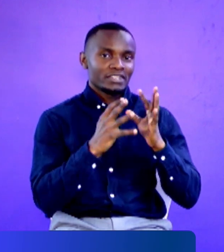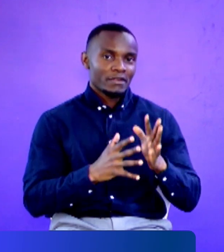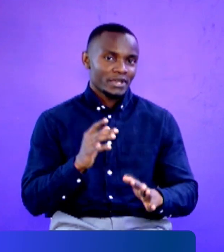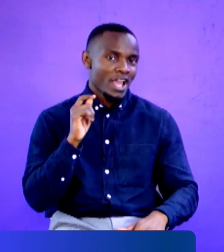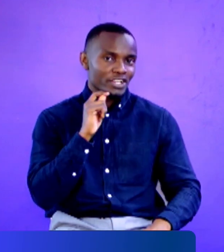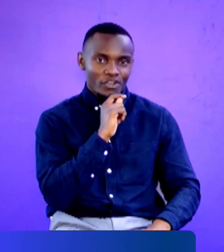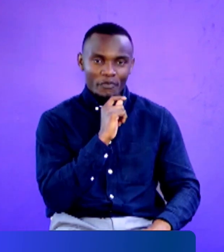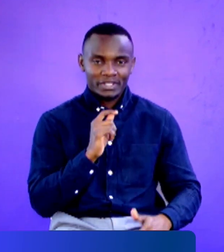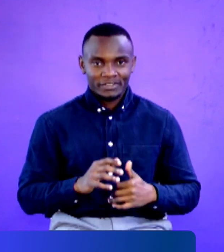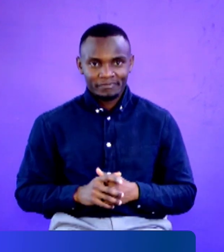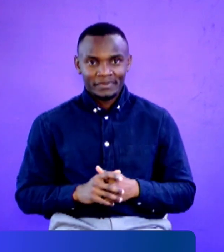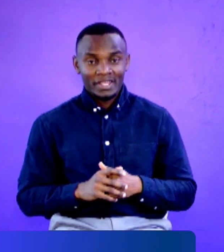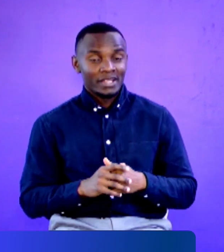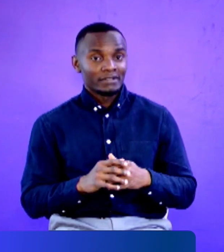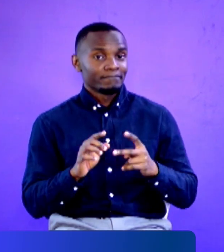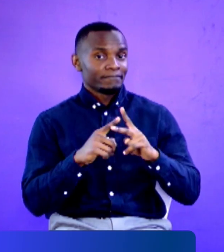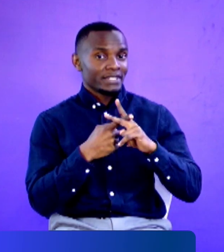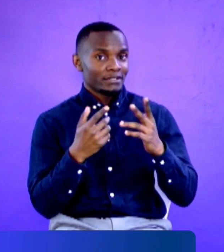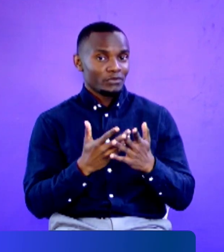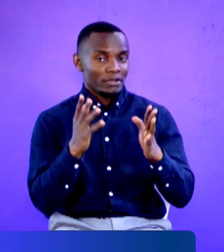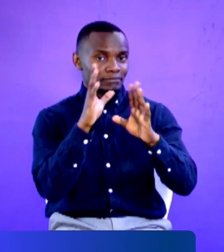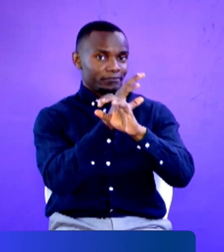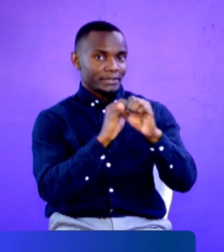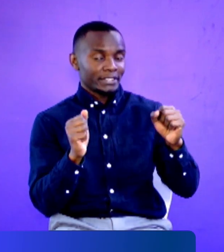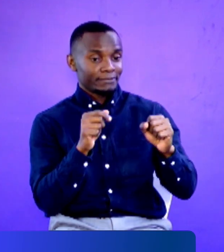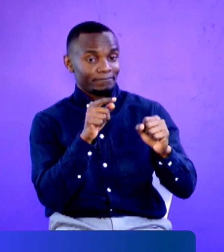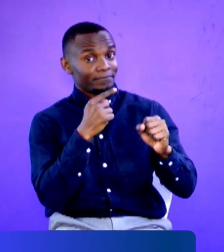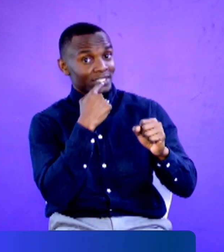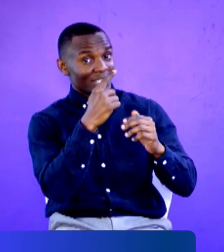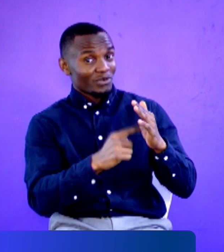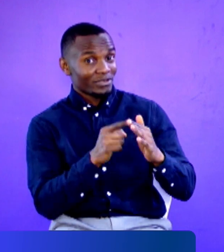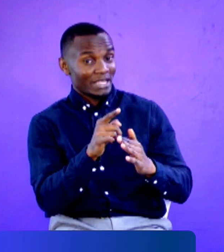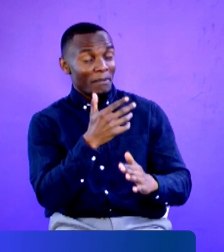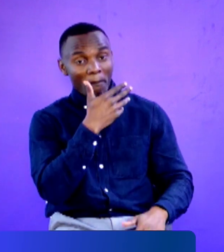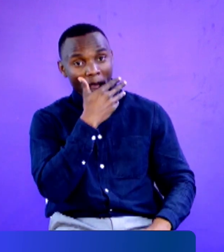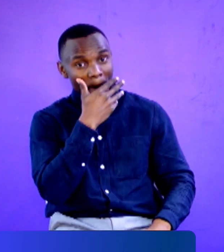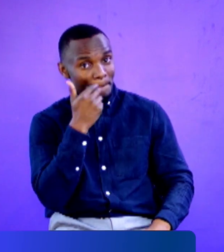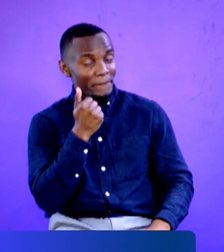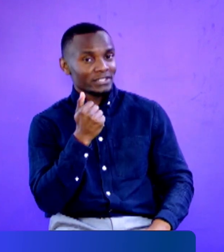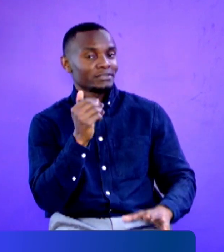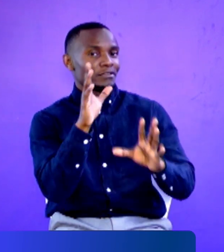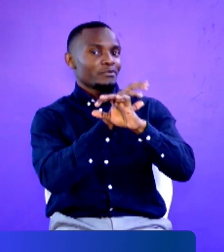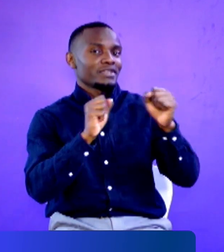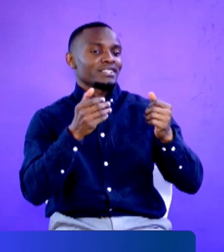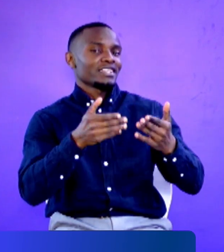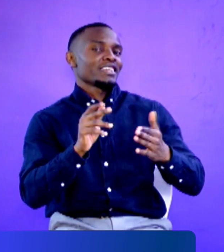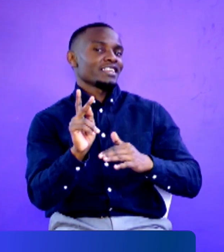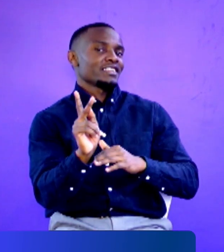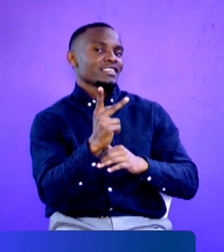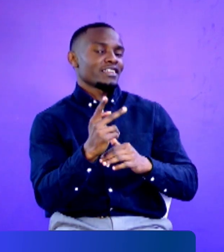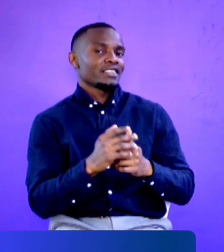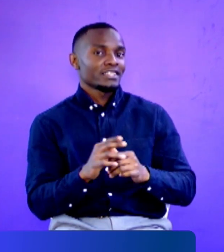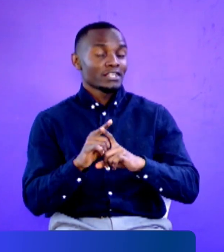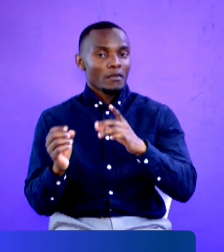Started off with President William Ruto as he declares himself Kenya's best ever president, launches Nithi Bridge